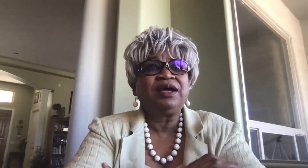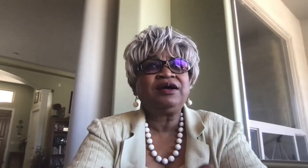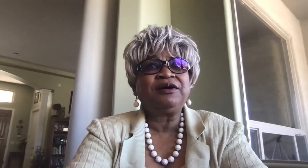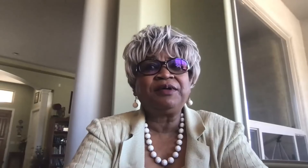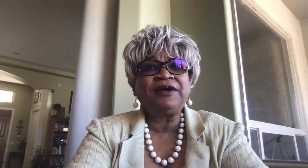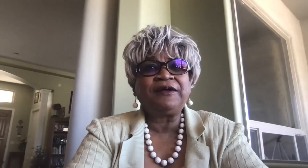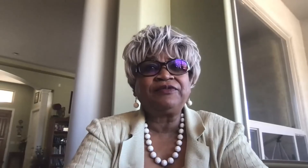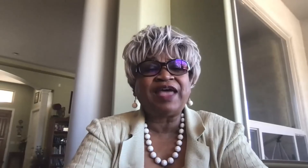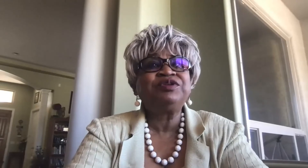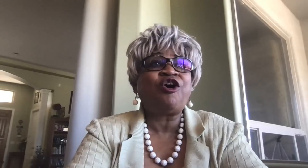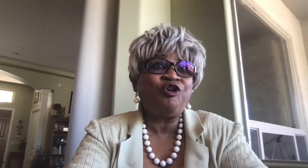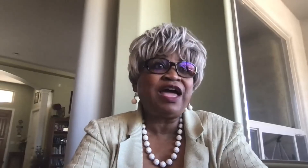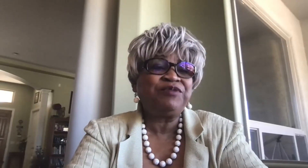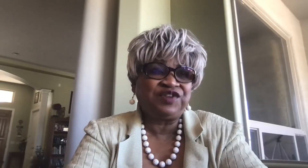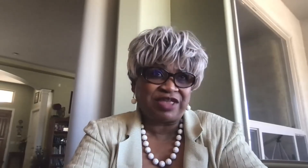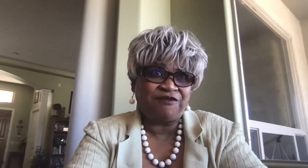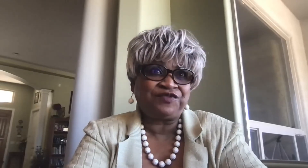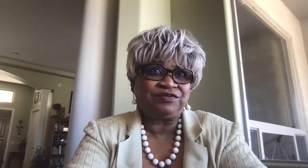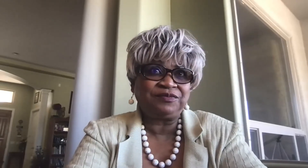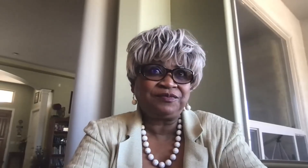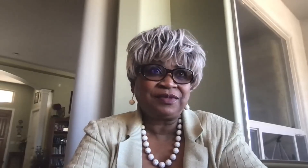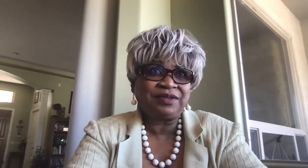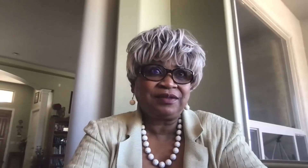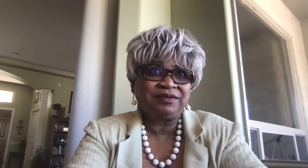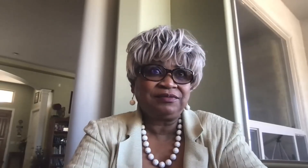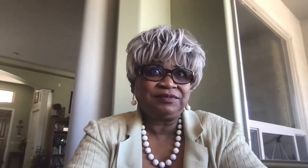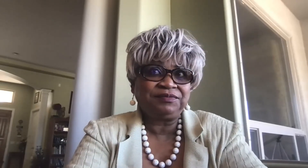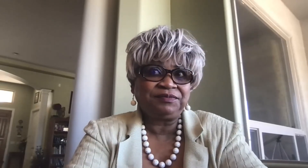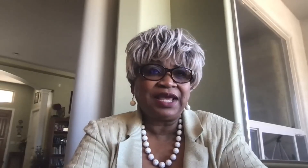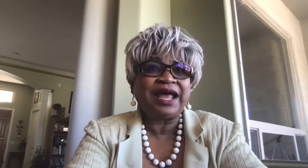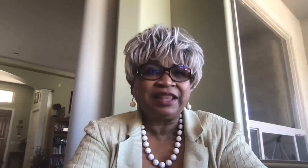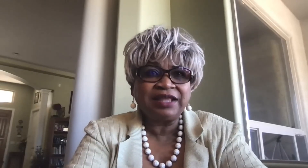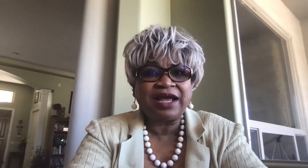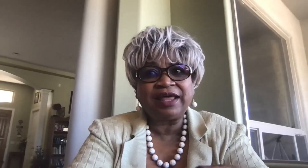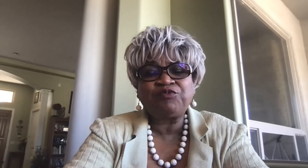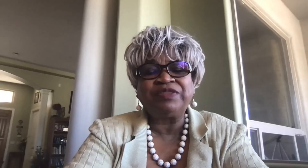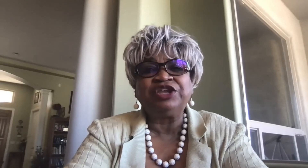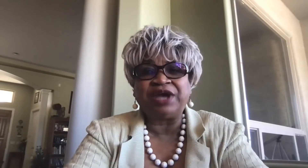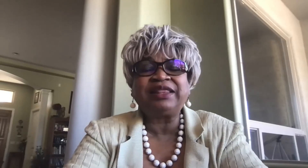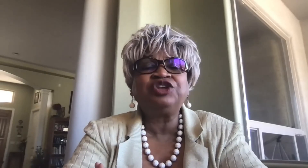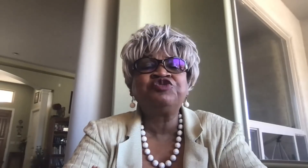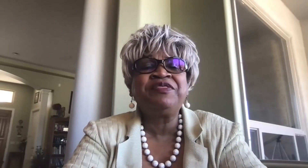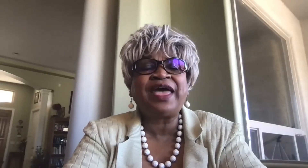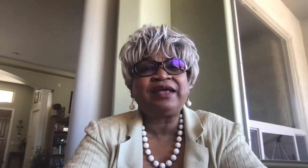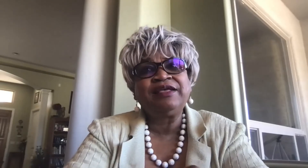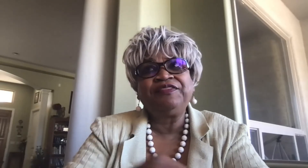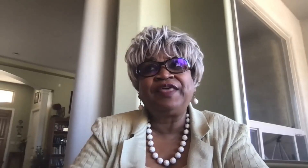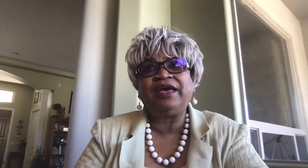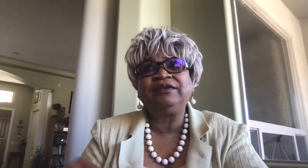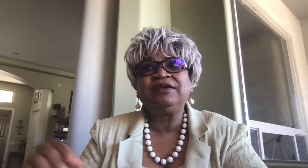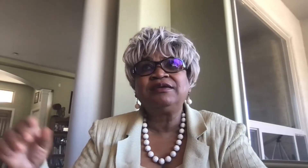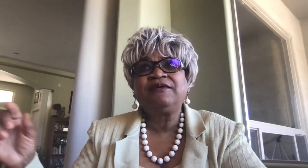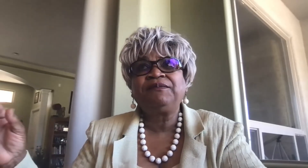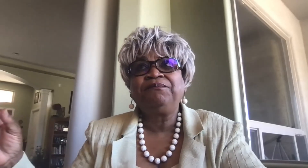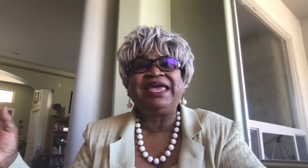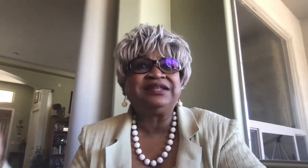so that was very helpful. And I like when they do, I like doing that